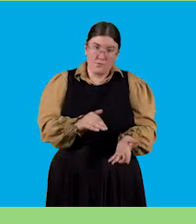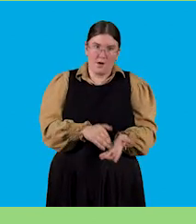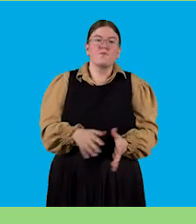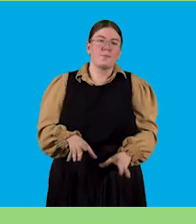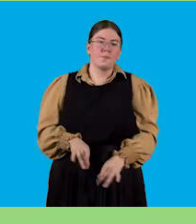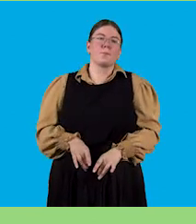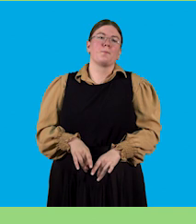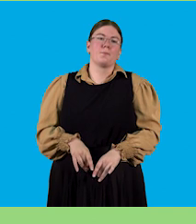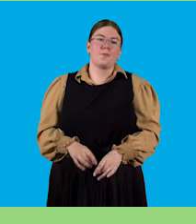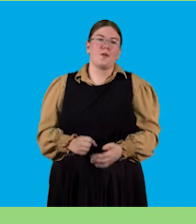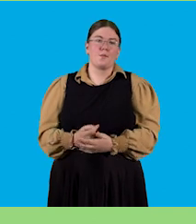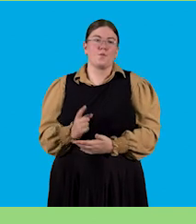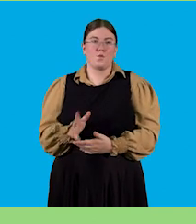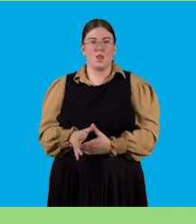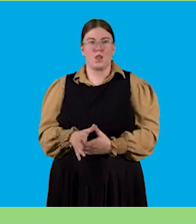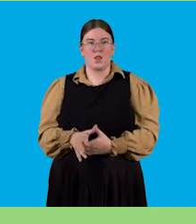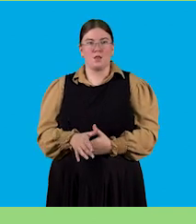Usually, if